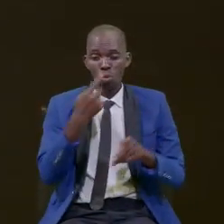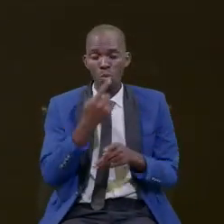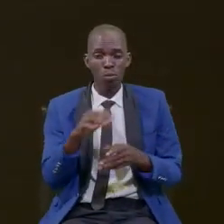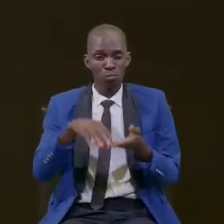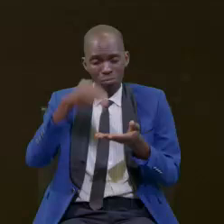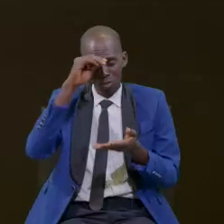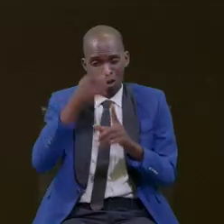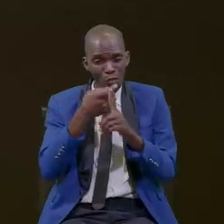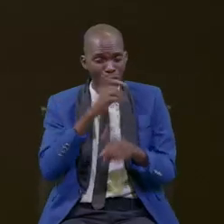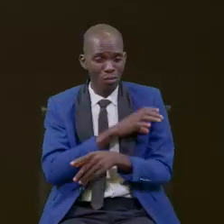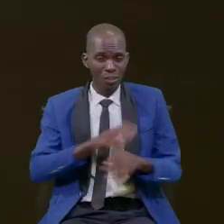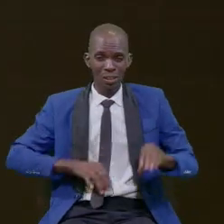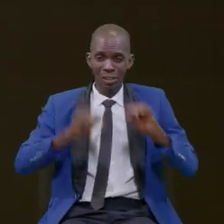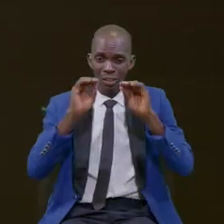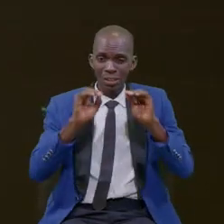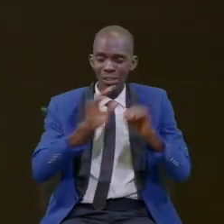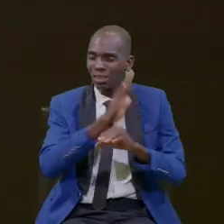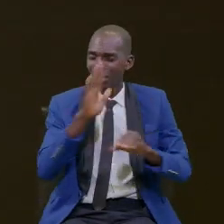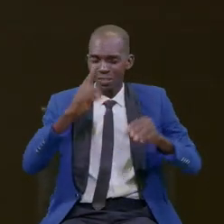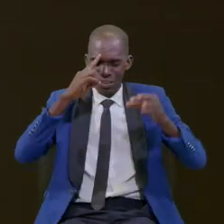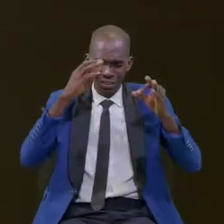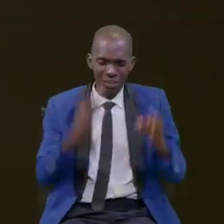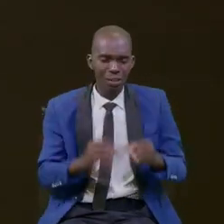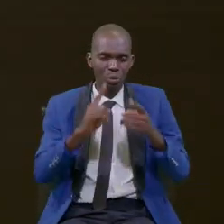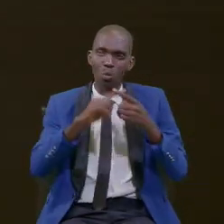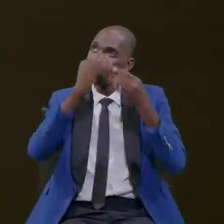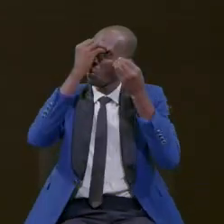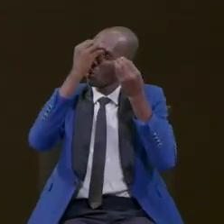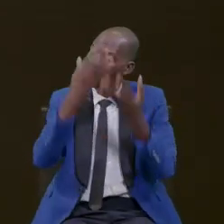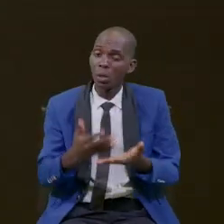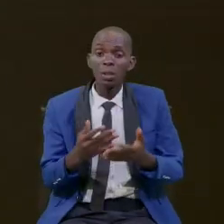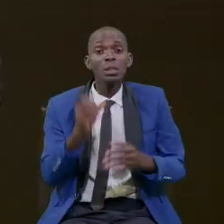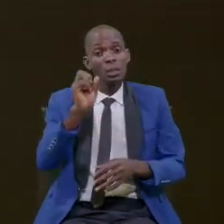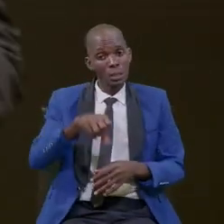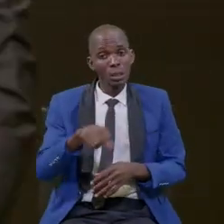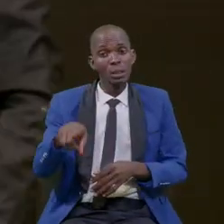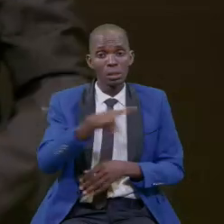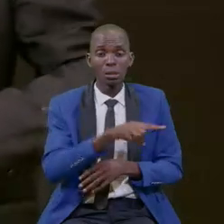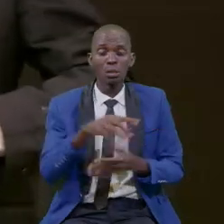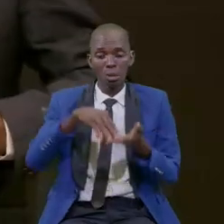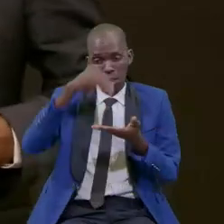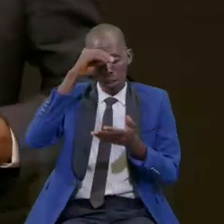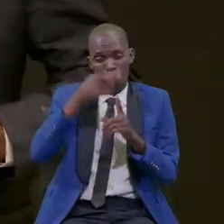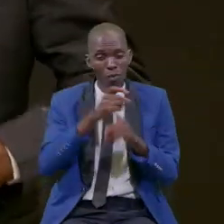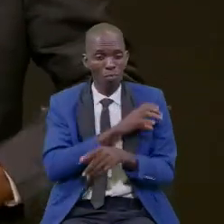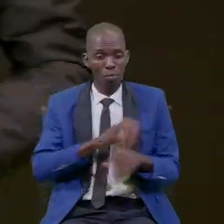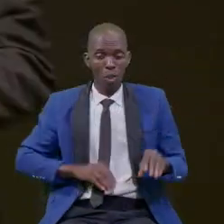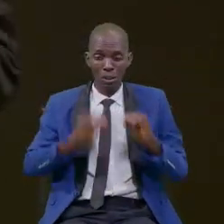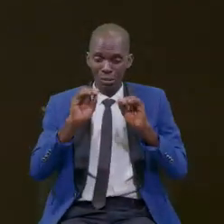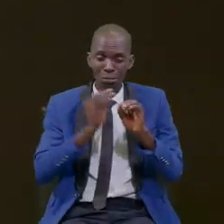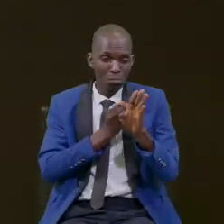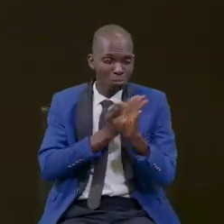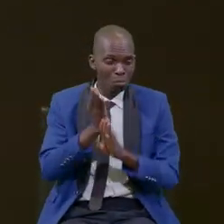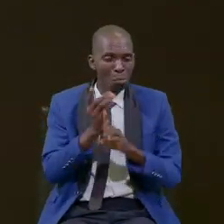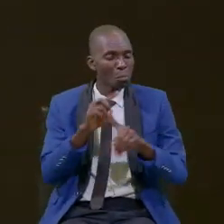make up their mind they were going to obey, even though they heard from Christ directly. Look at Matthew chapter